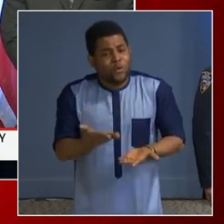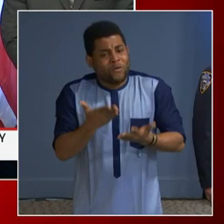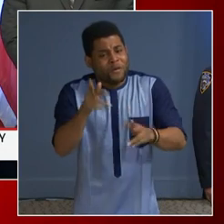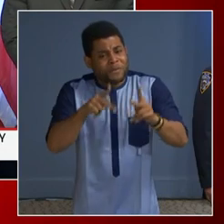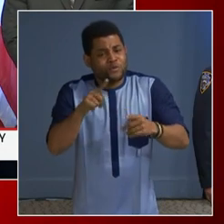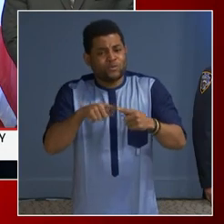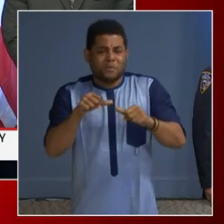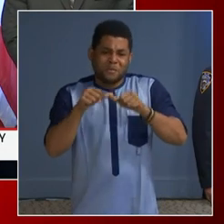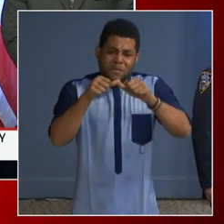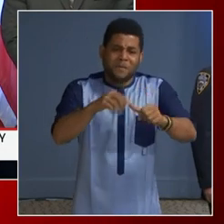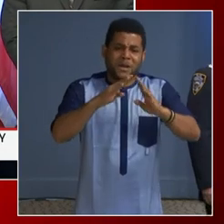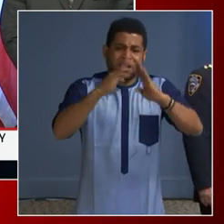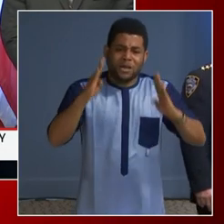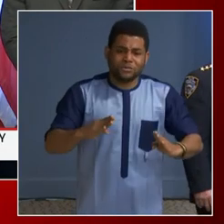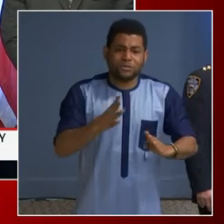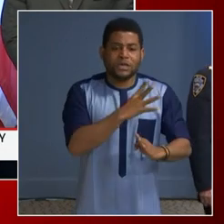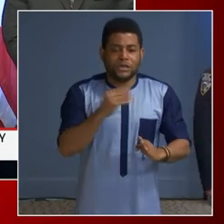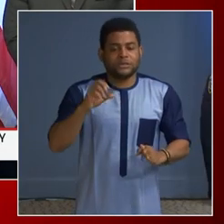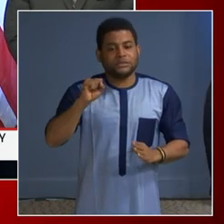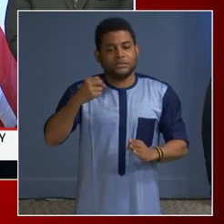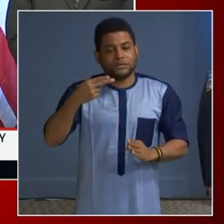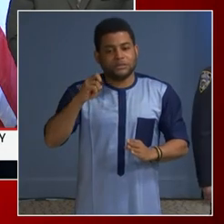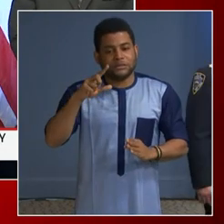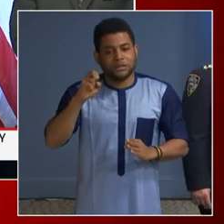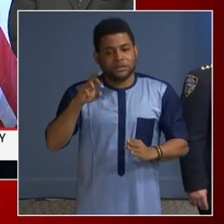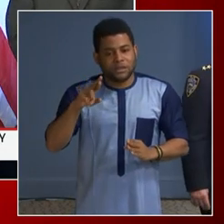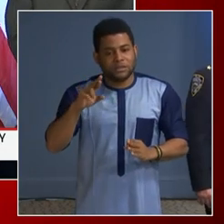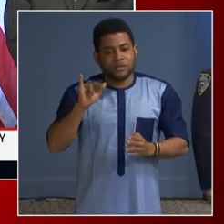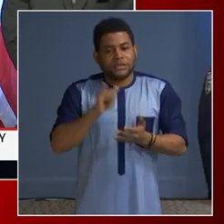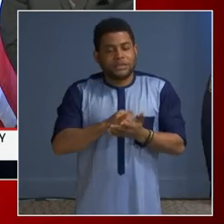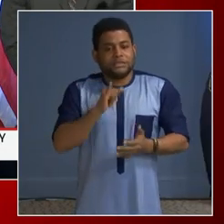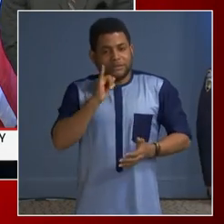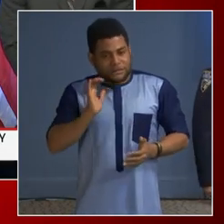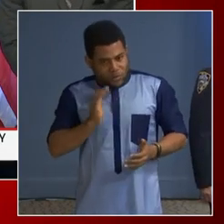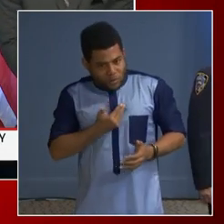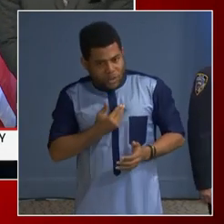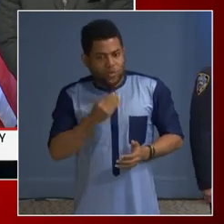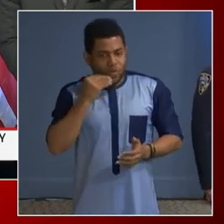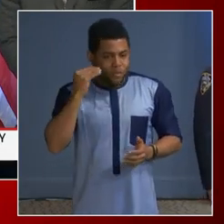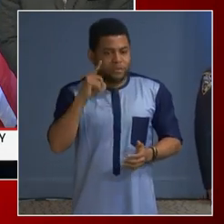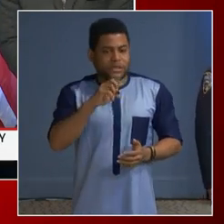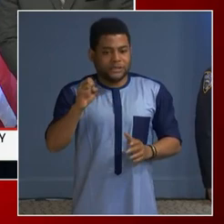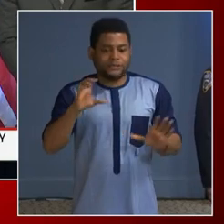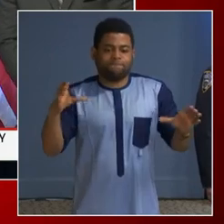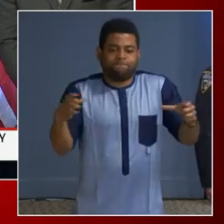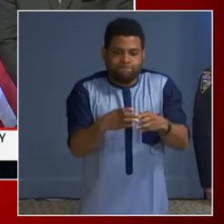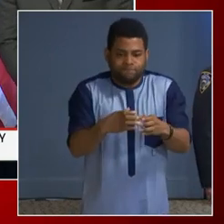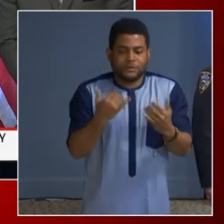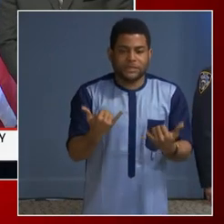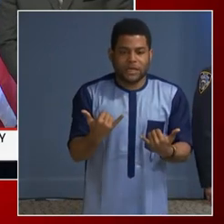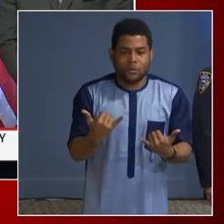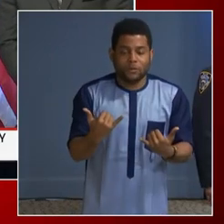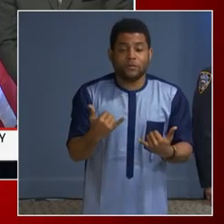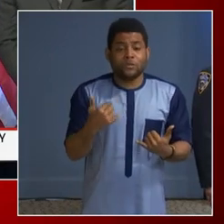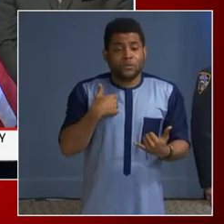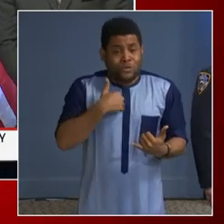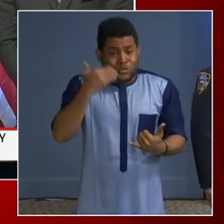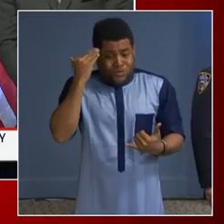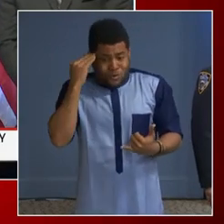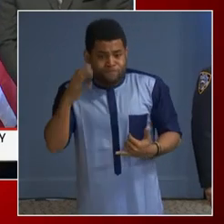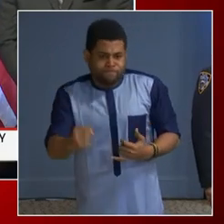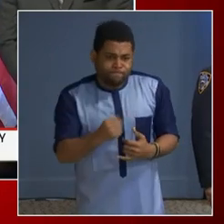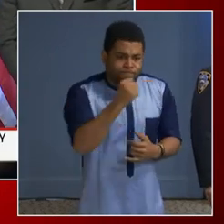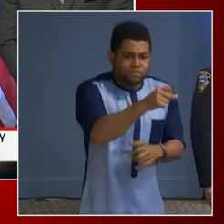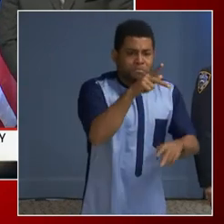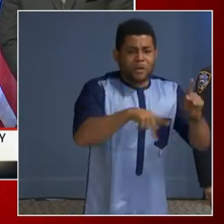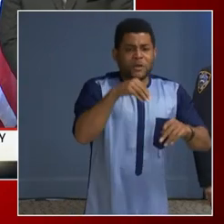And that is what our homeless encampment situation is. We know that we can get people in shelter. And when they